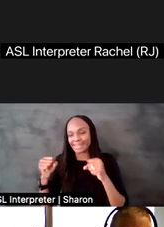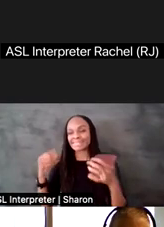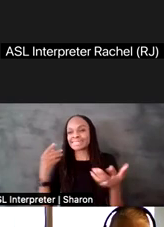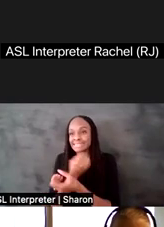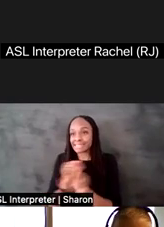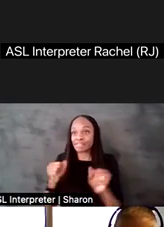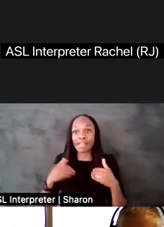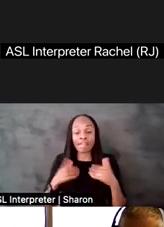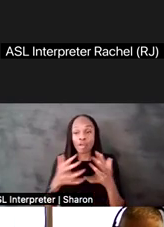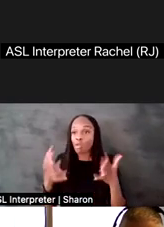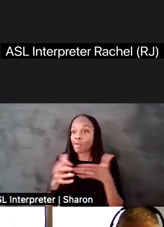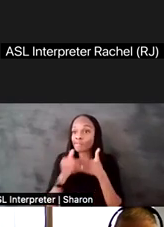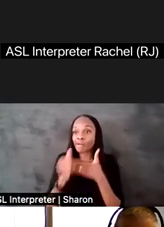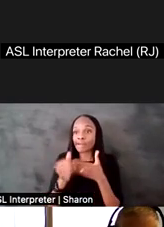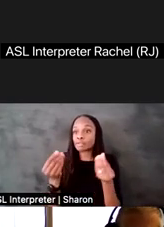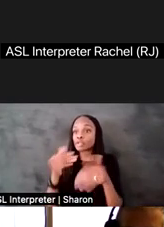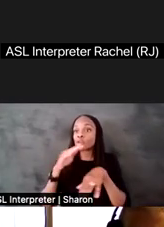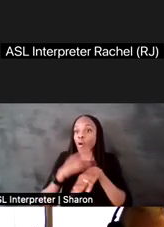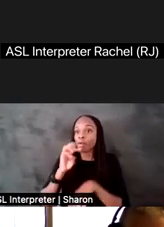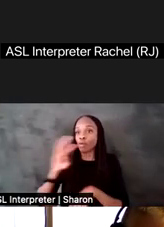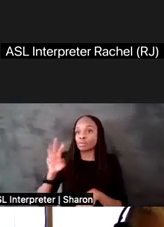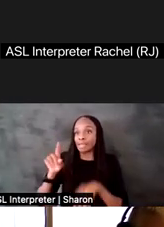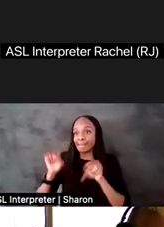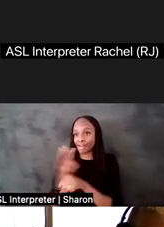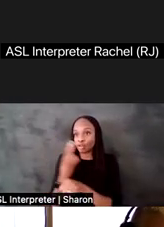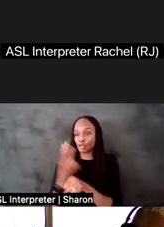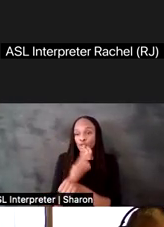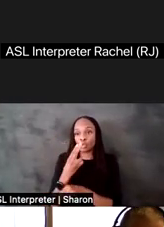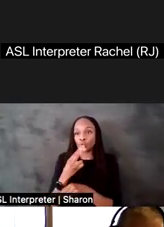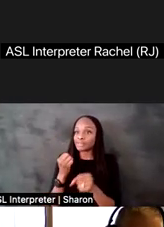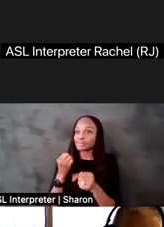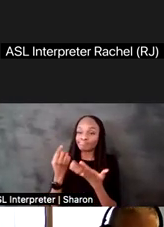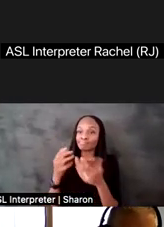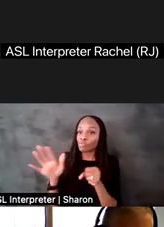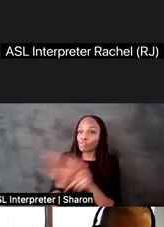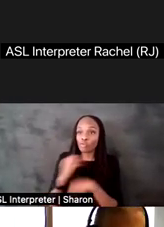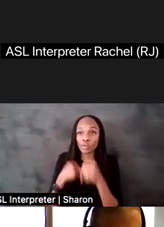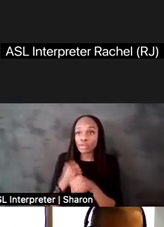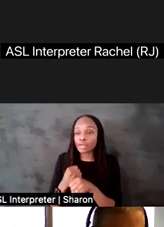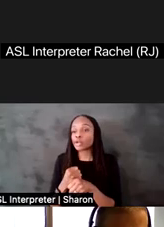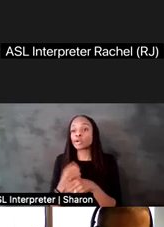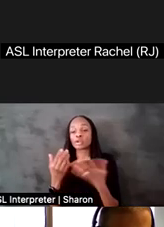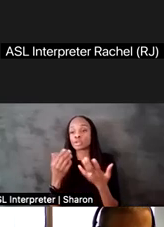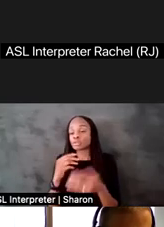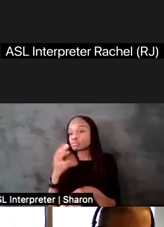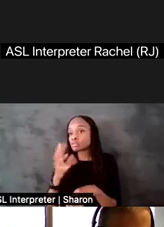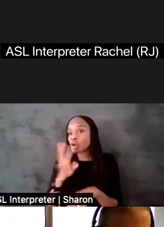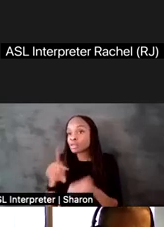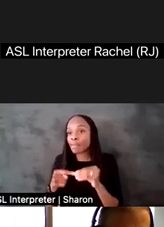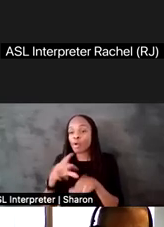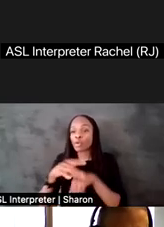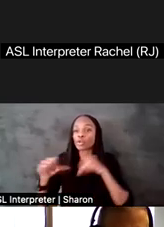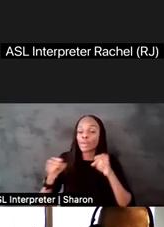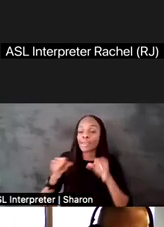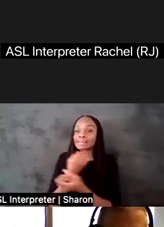that on the website, of course, that you can use year-round to talk about earthquake safety in different situations,